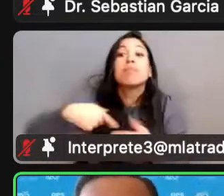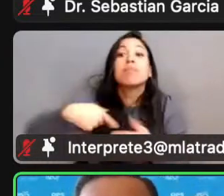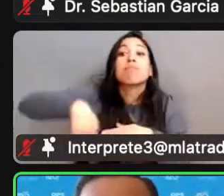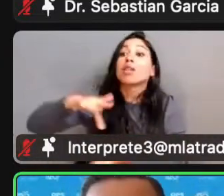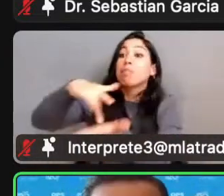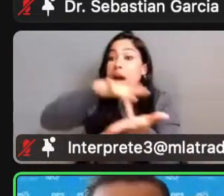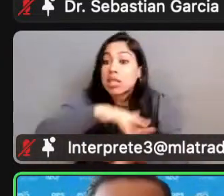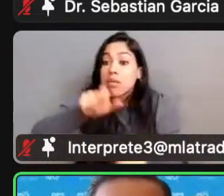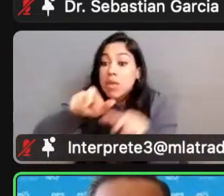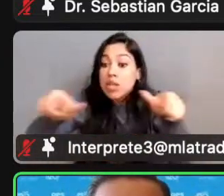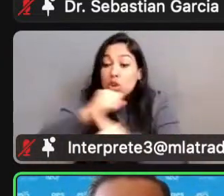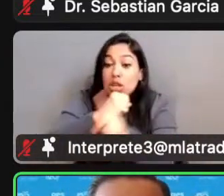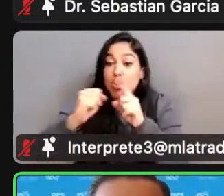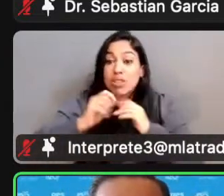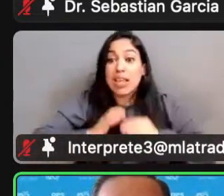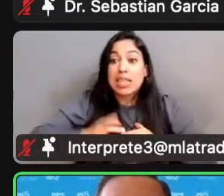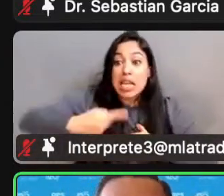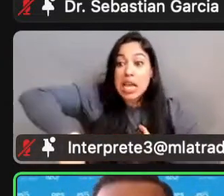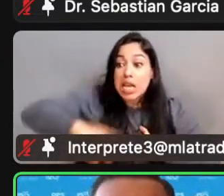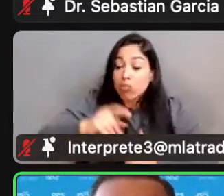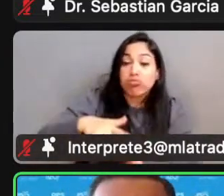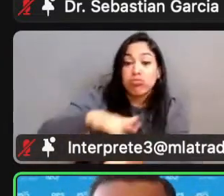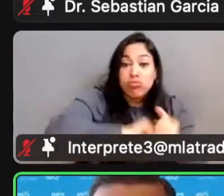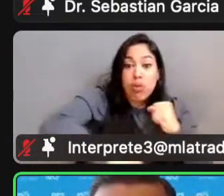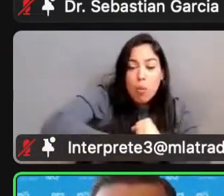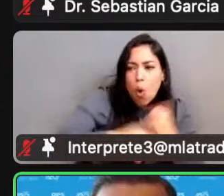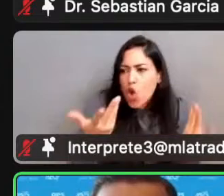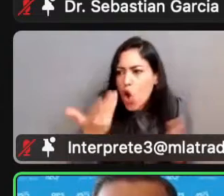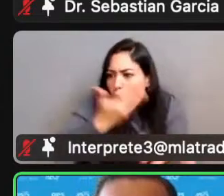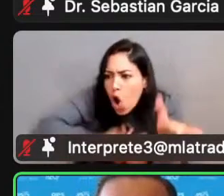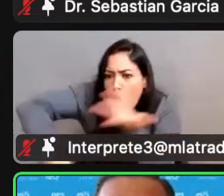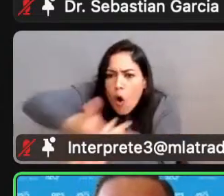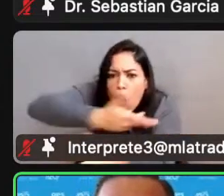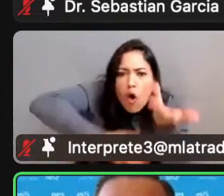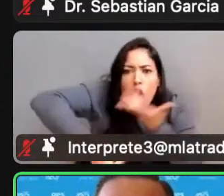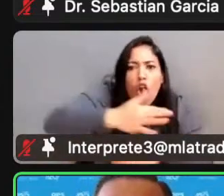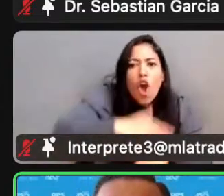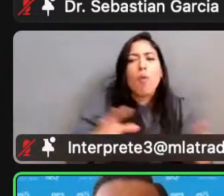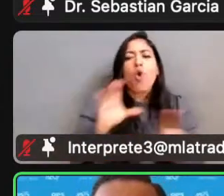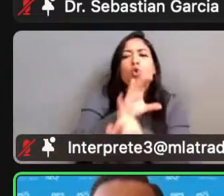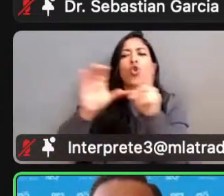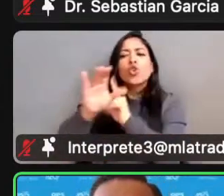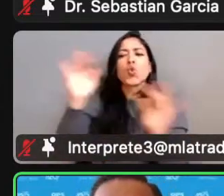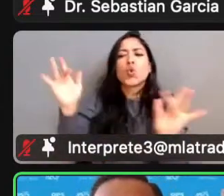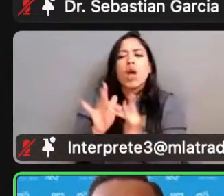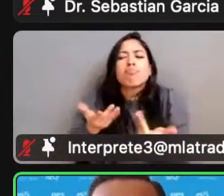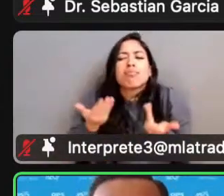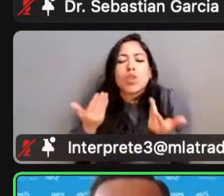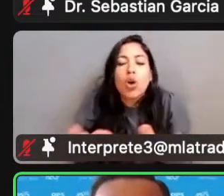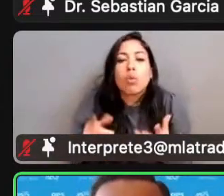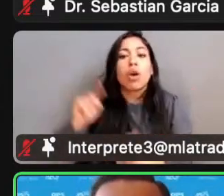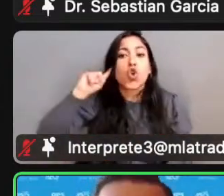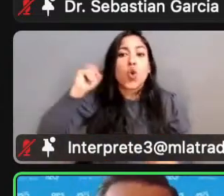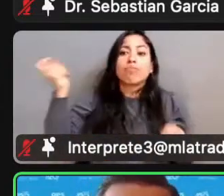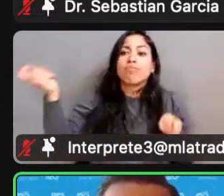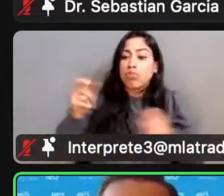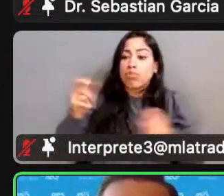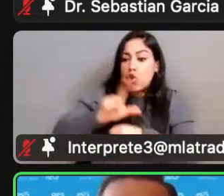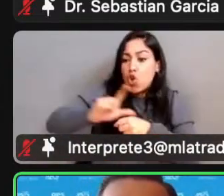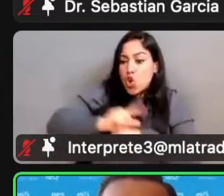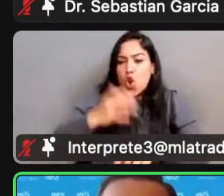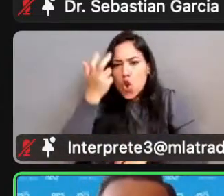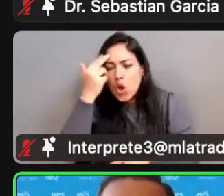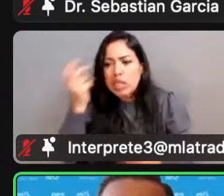community participation of the civil society with an approach, a social cultural approach, the local governance,